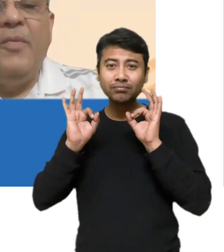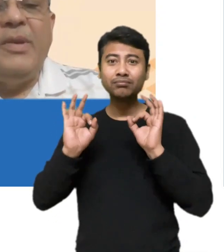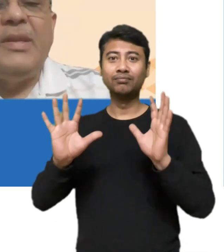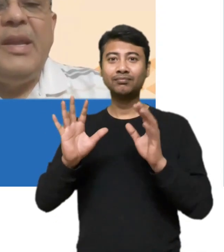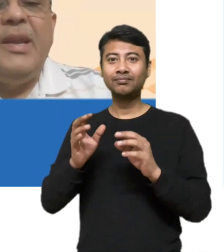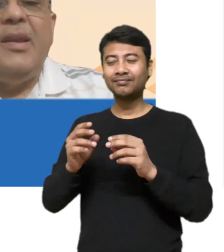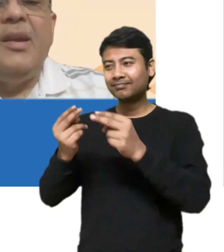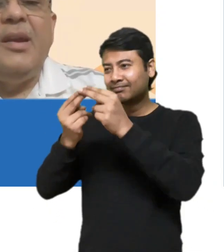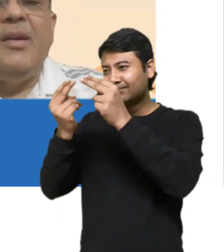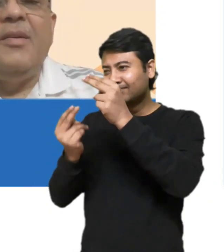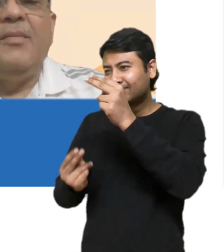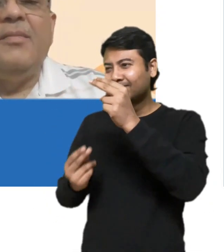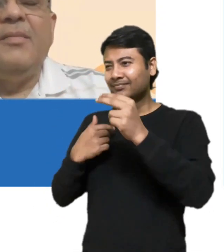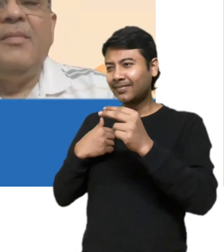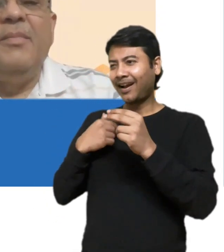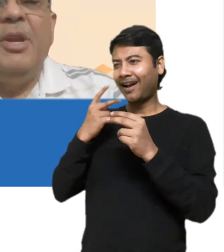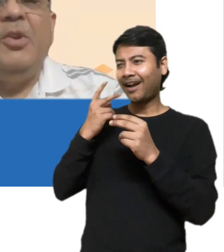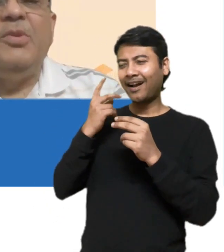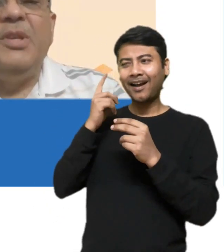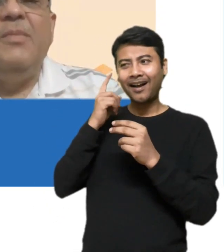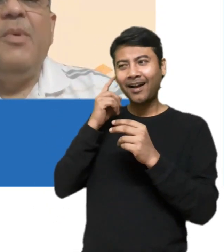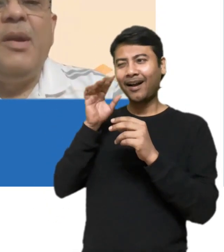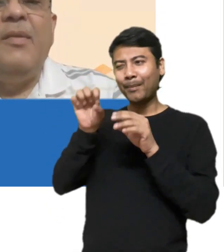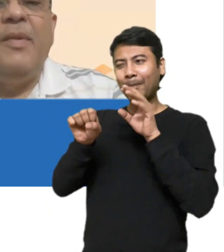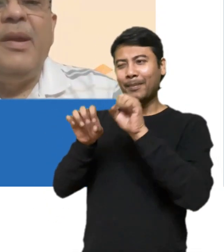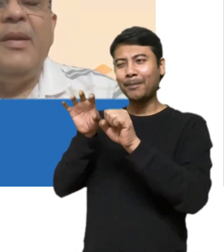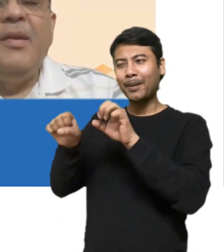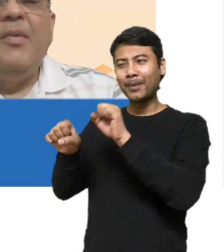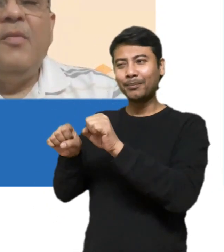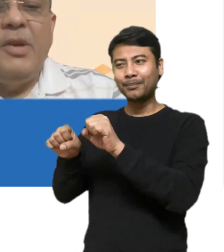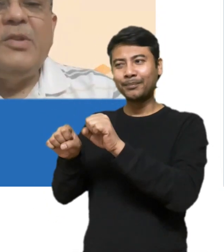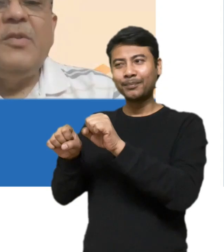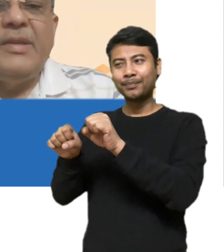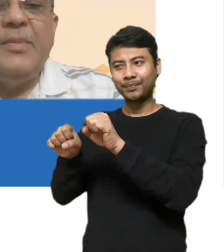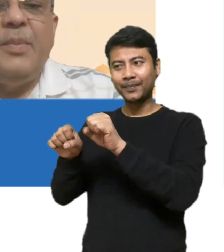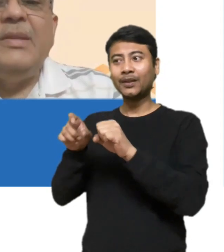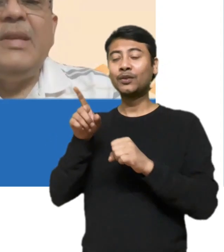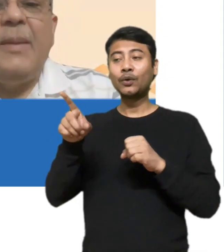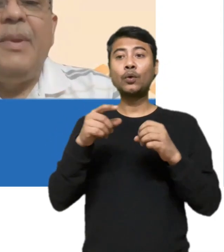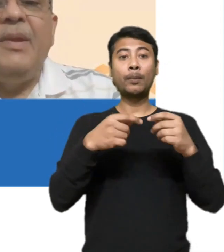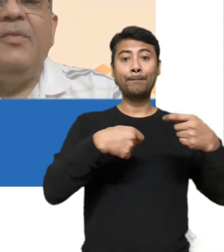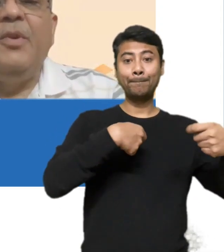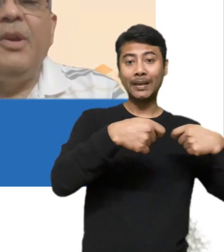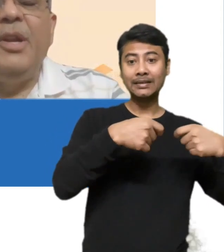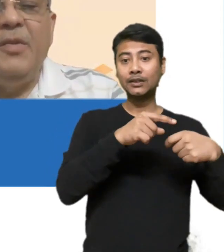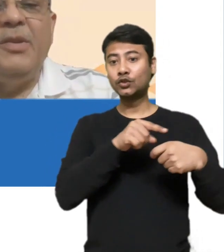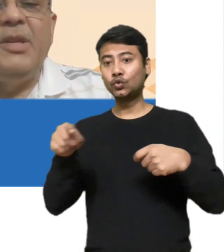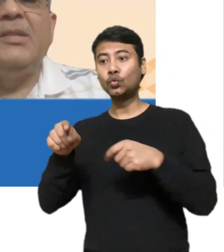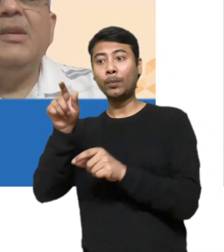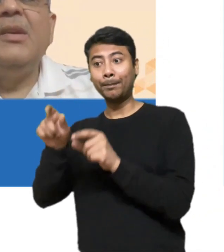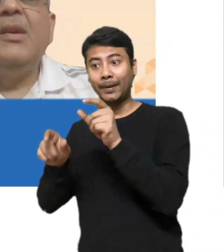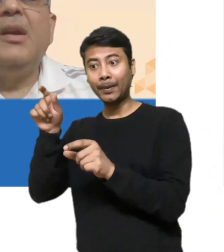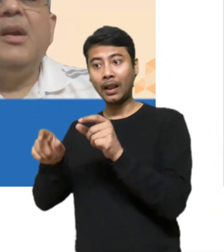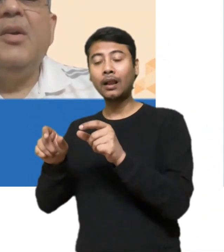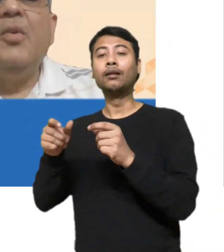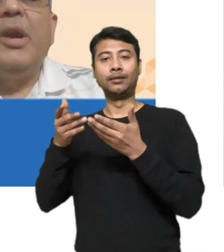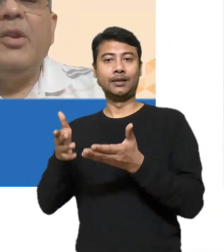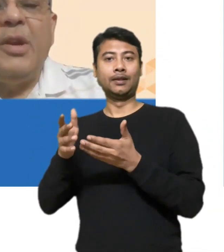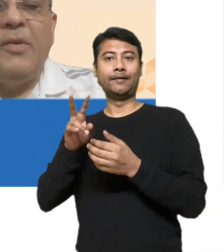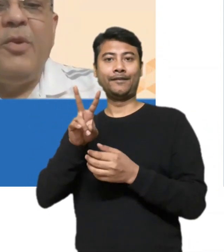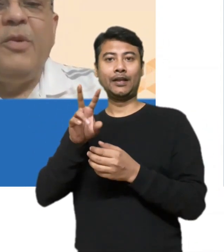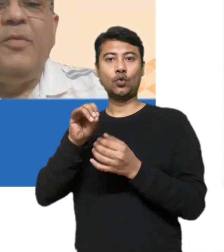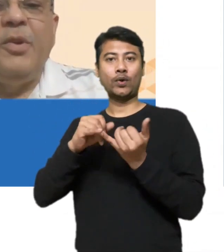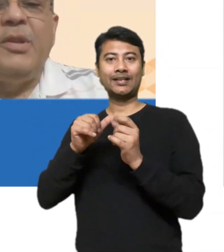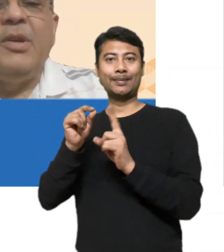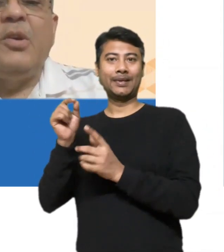have obviously B2C model where Voice of SAP is helping for individuals who